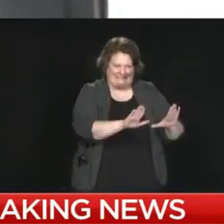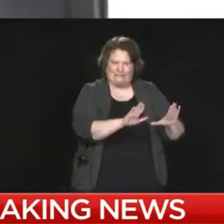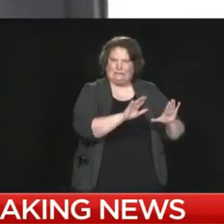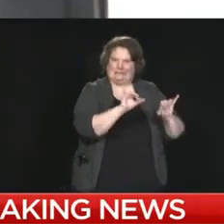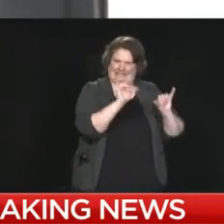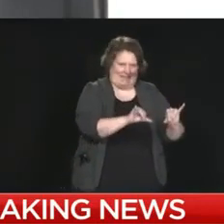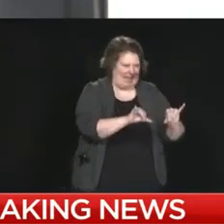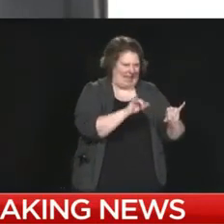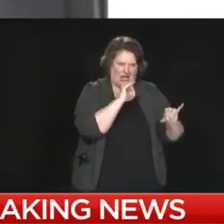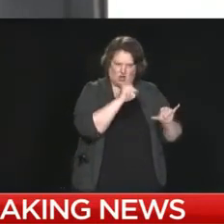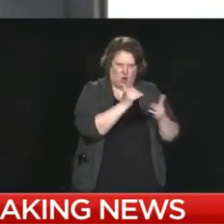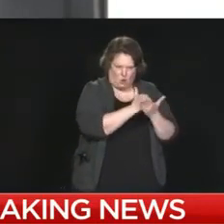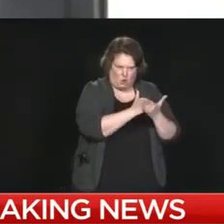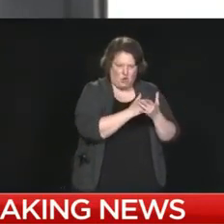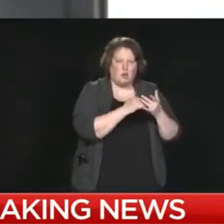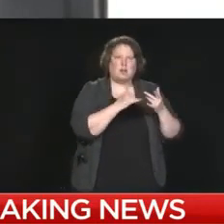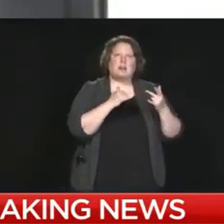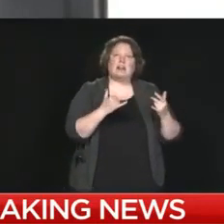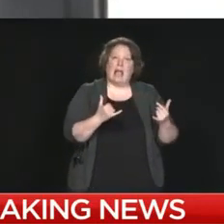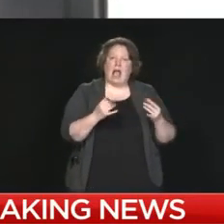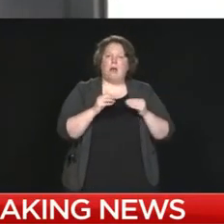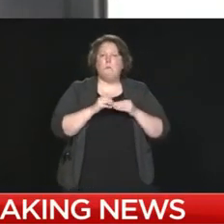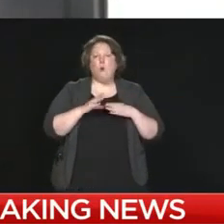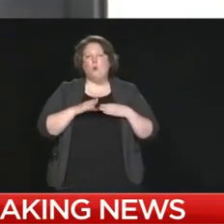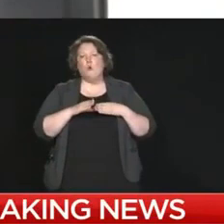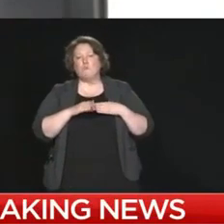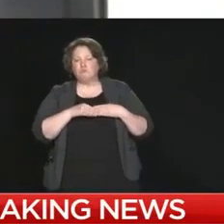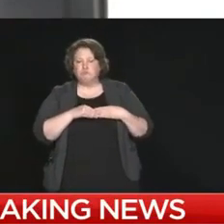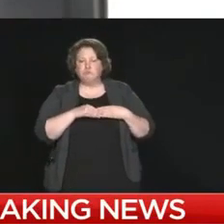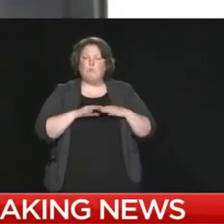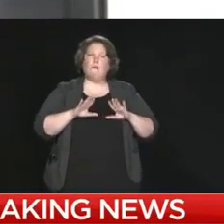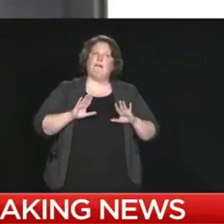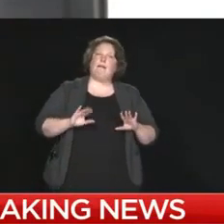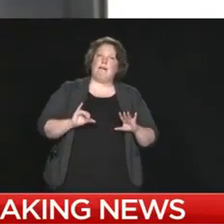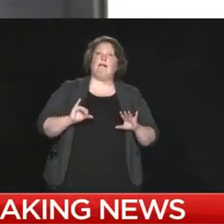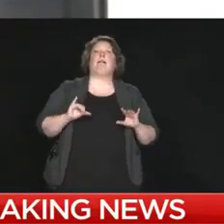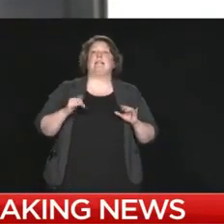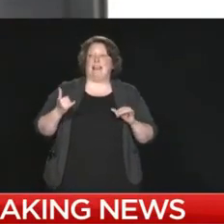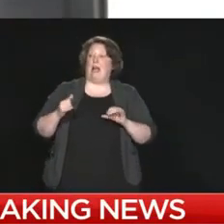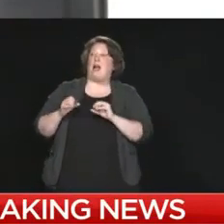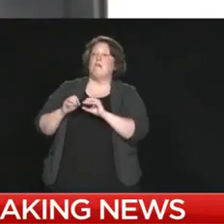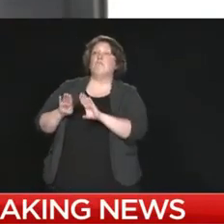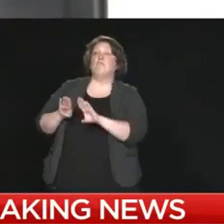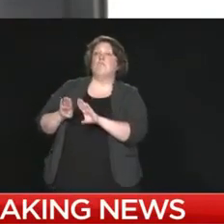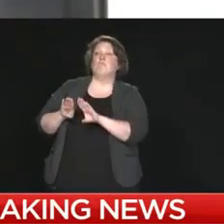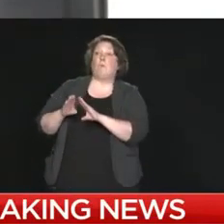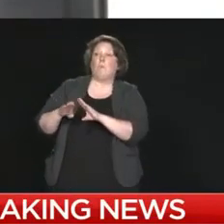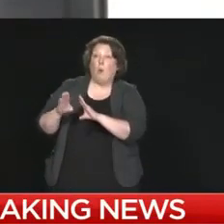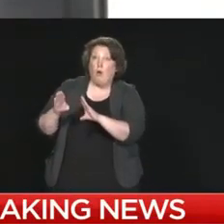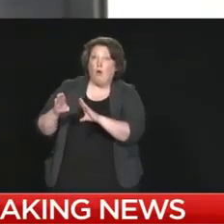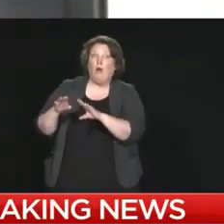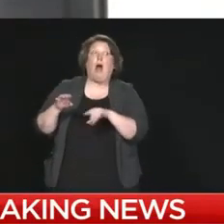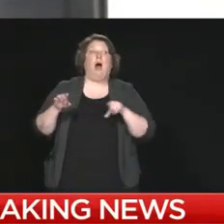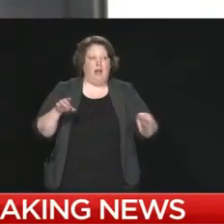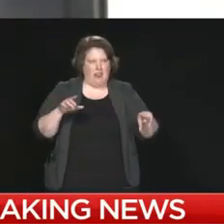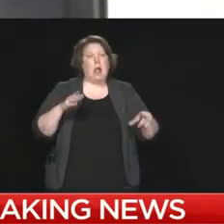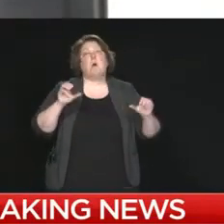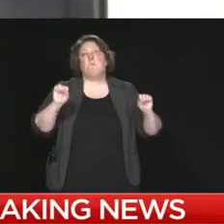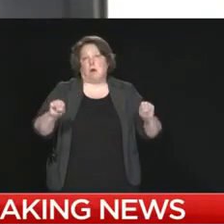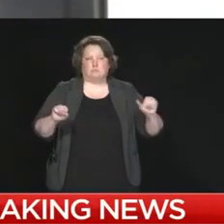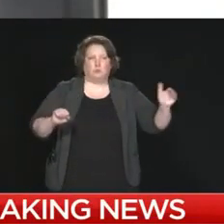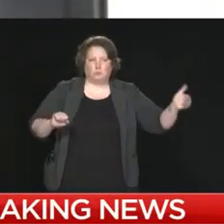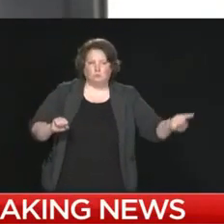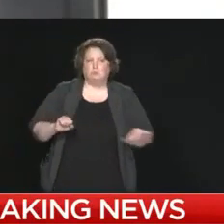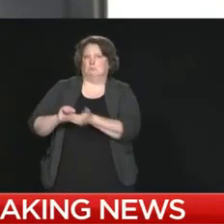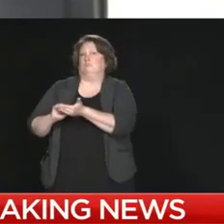to now we want you thinking about your job and reconnecting as different parts of the company, our country, are reopening in a progressive